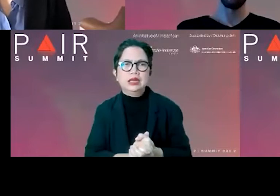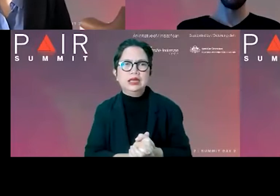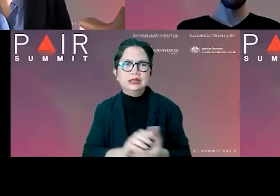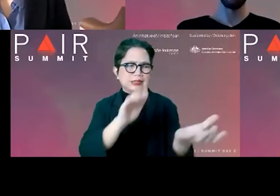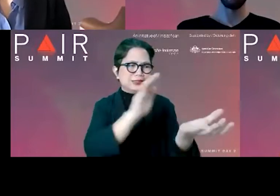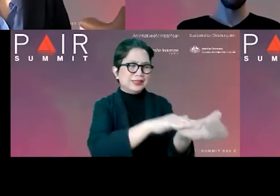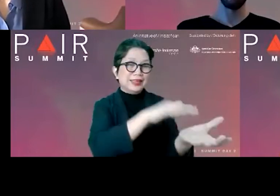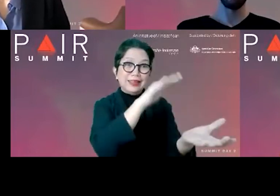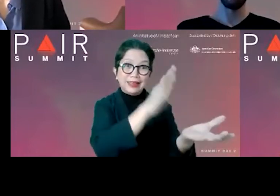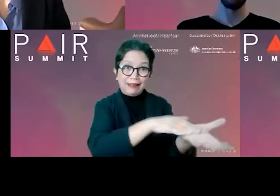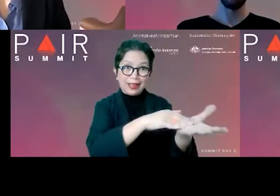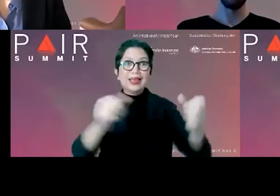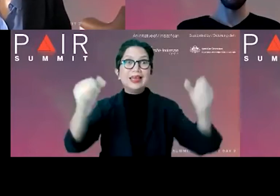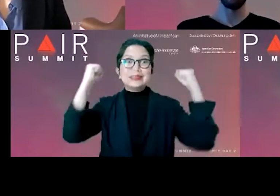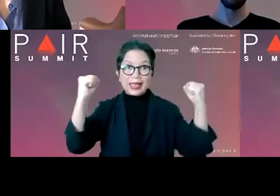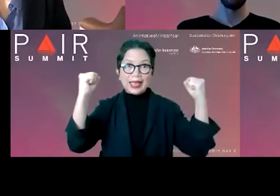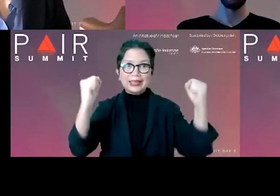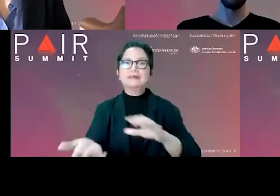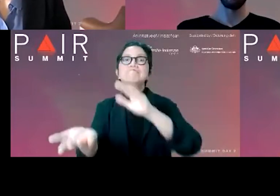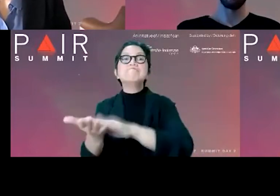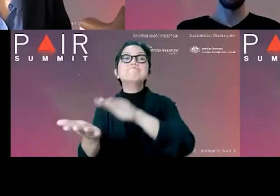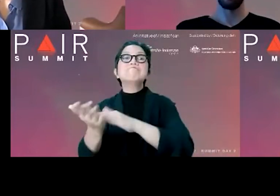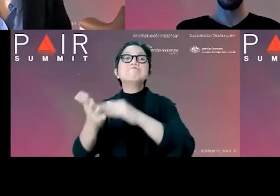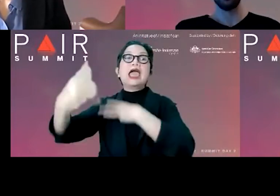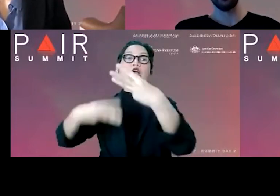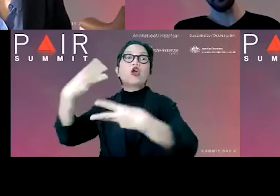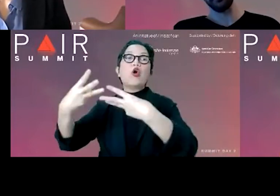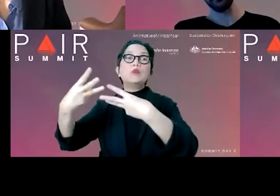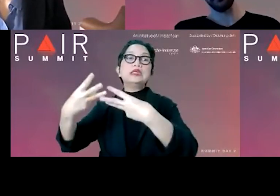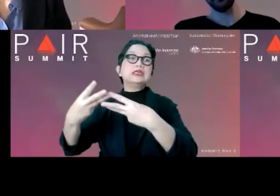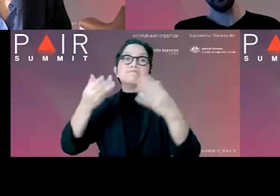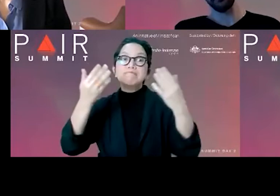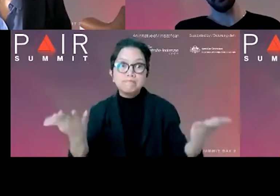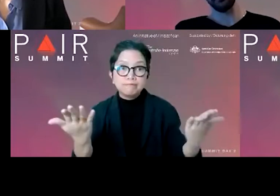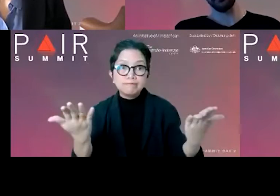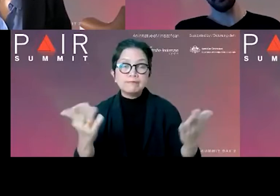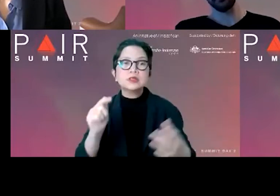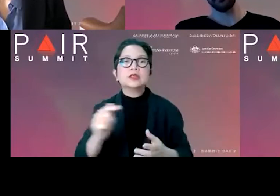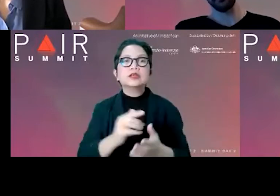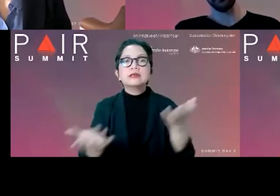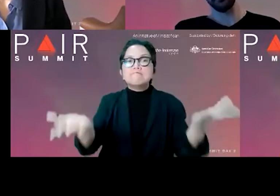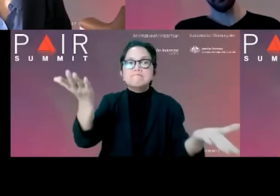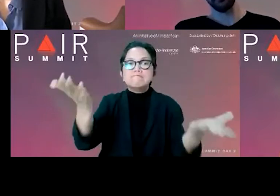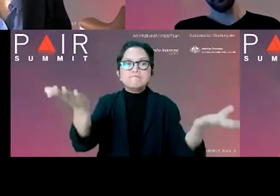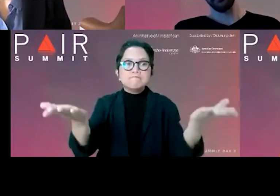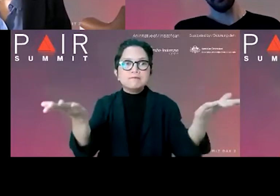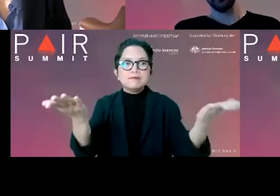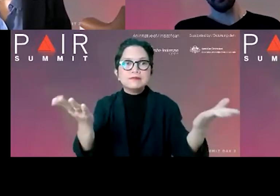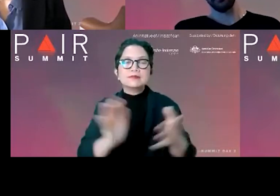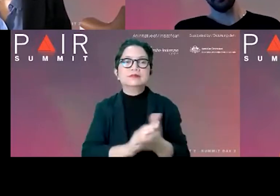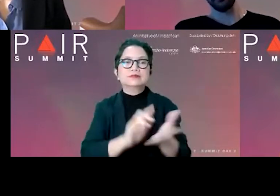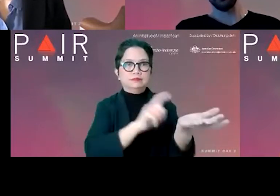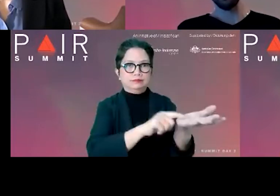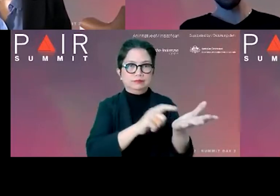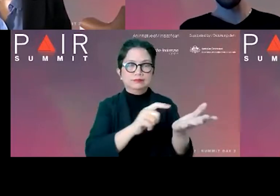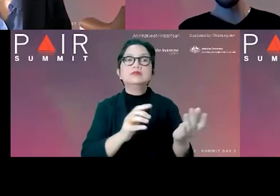economic strong? Can both aspects be considered in a single model to better understand the trade-off? Therefore, the